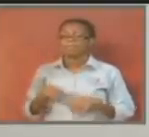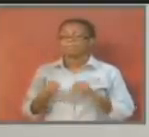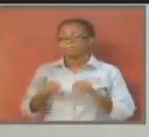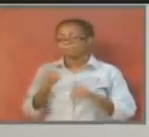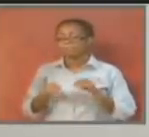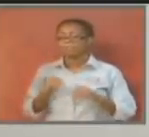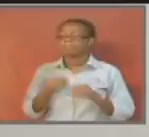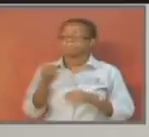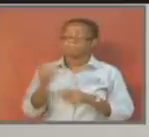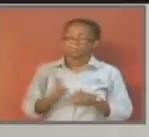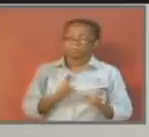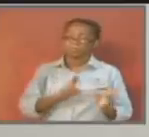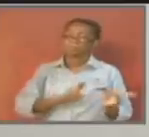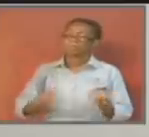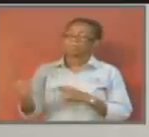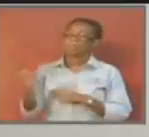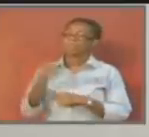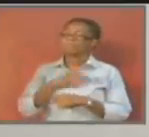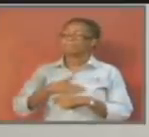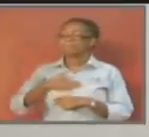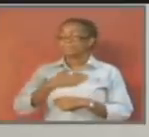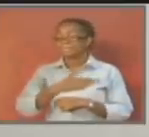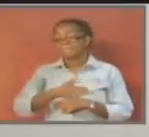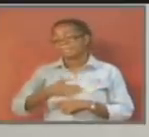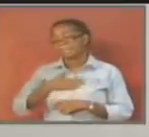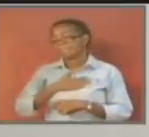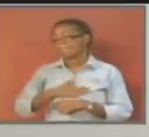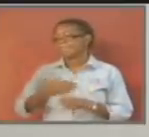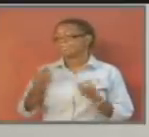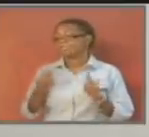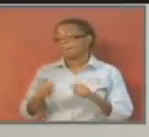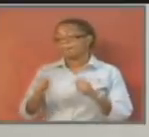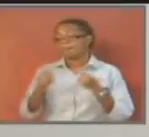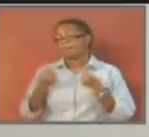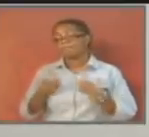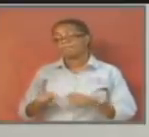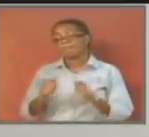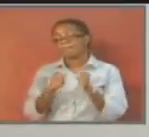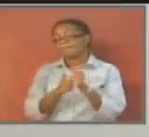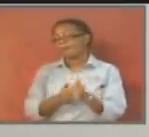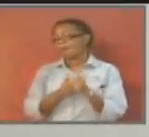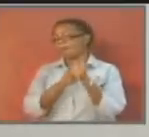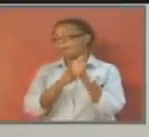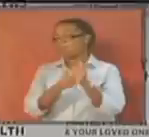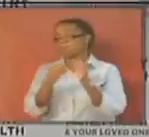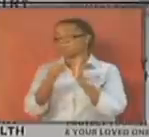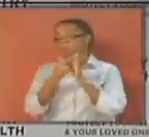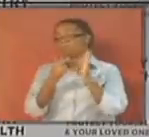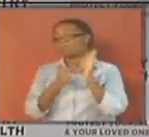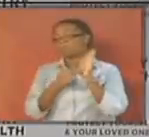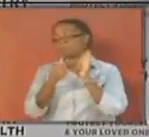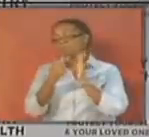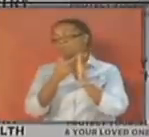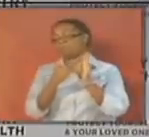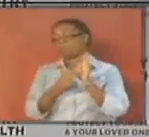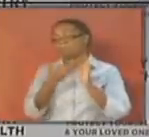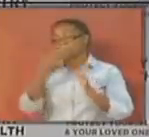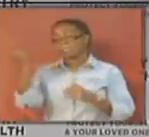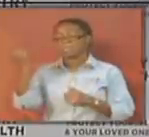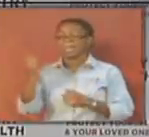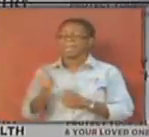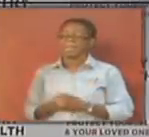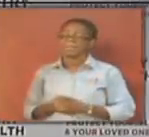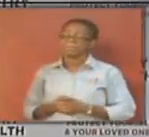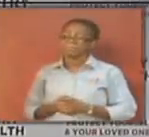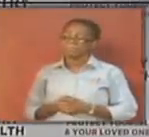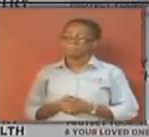please try to adhere to the procedures that we are laid out. And just to close, if you can send